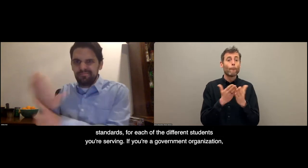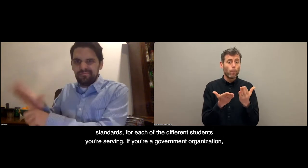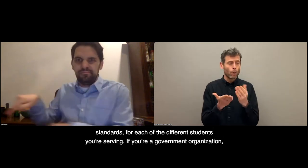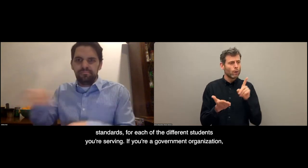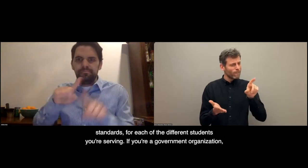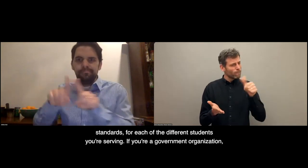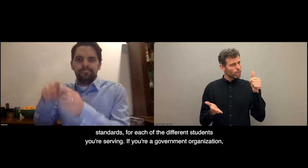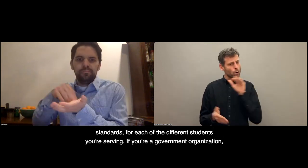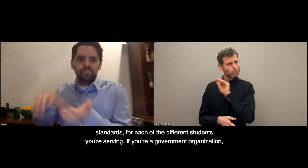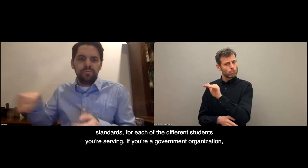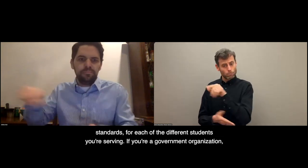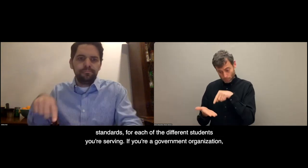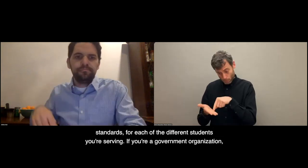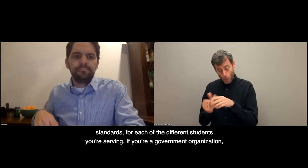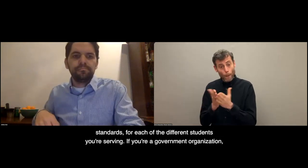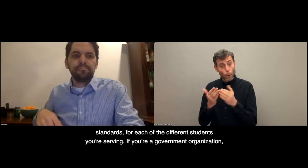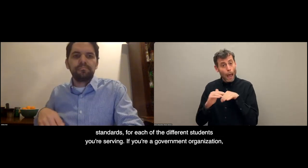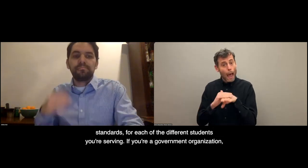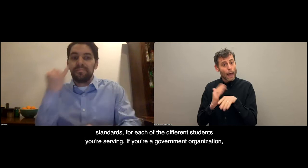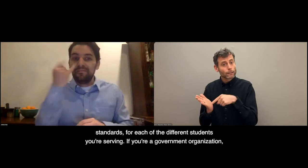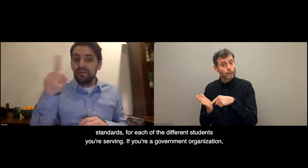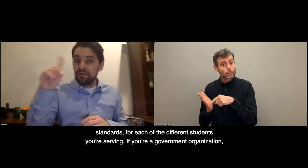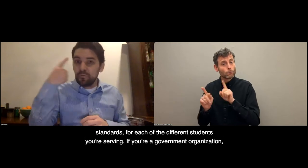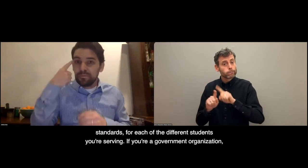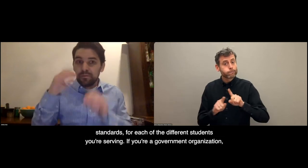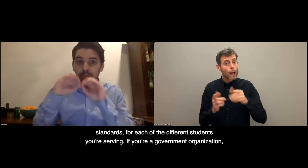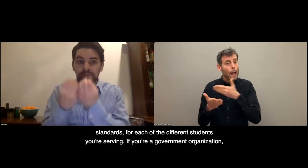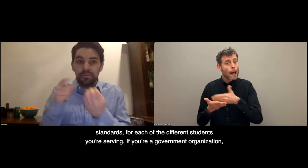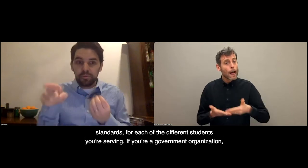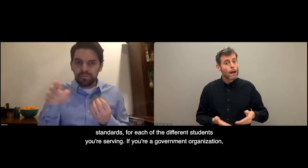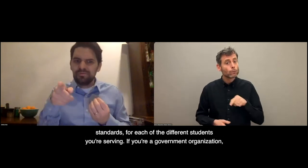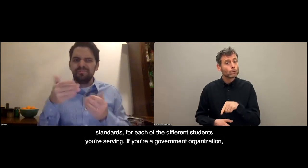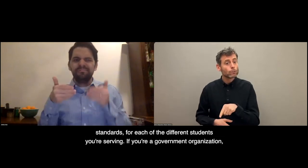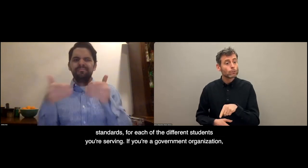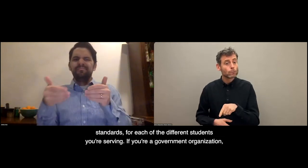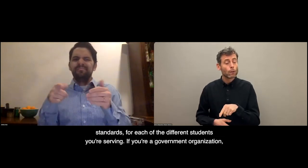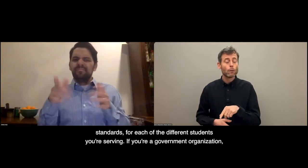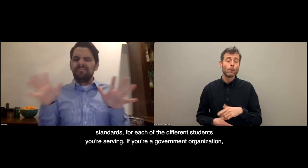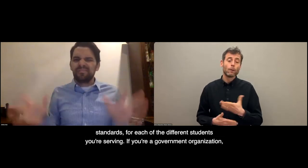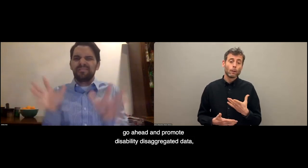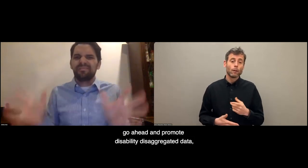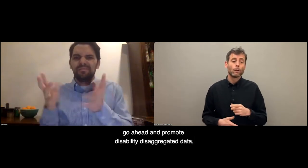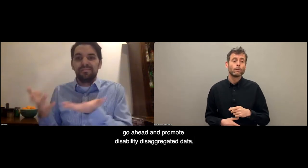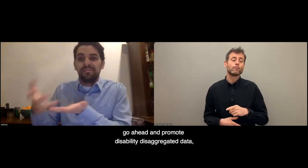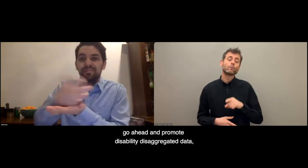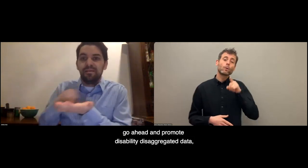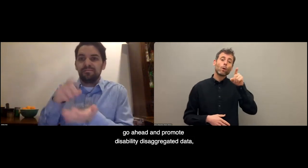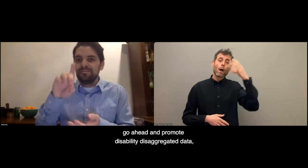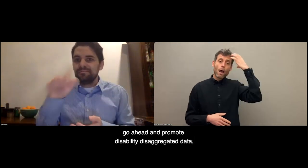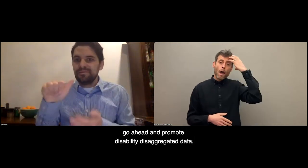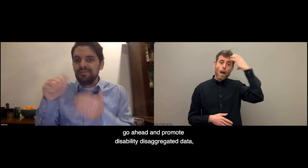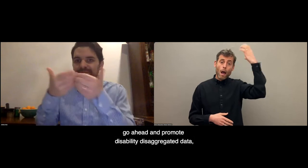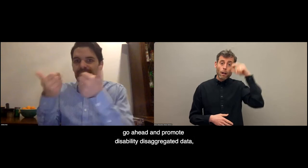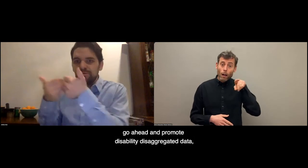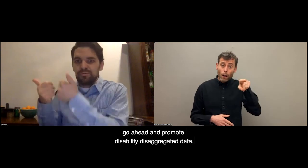requirement standards for each of the different students you're serving. If you're a government organization, go ahead and